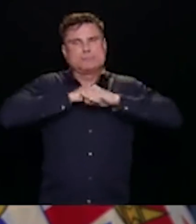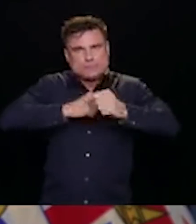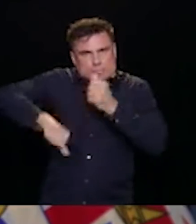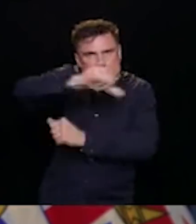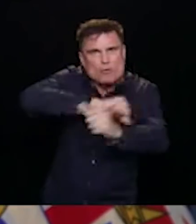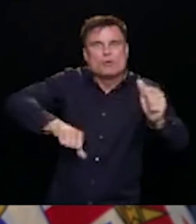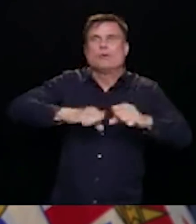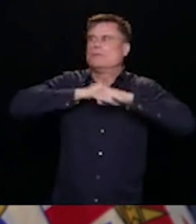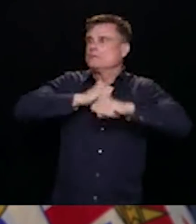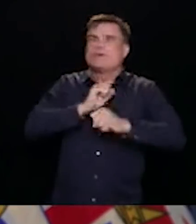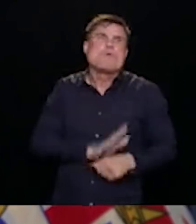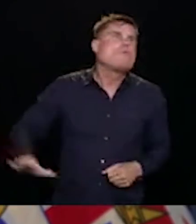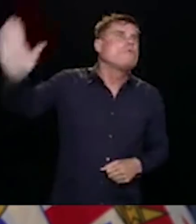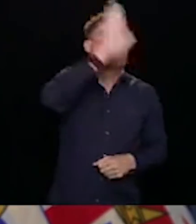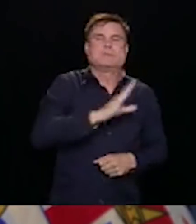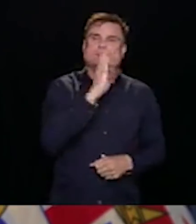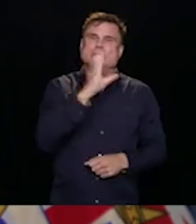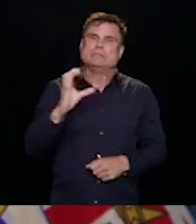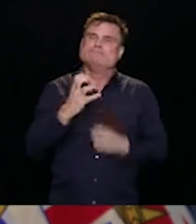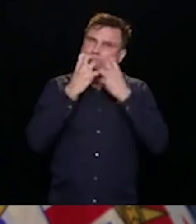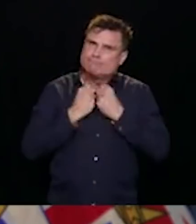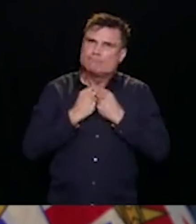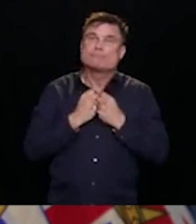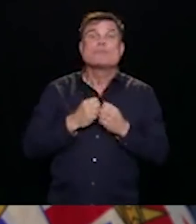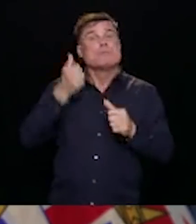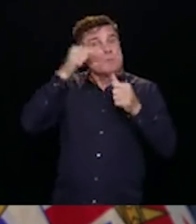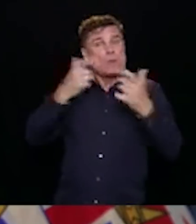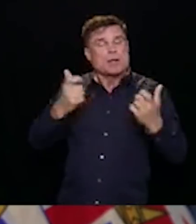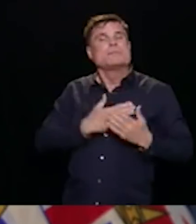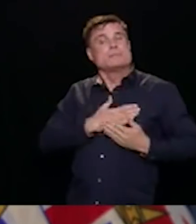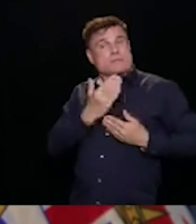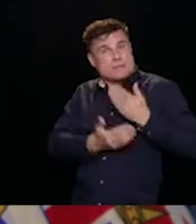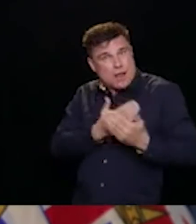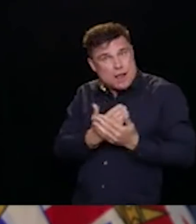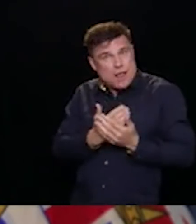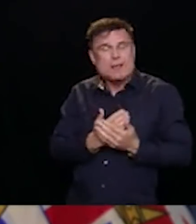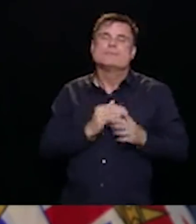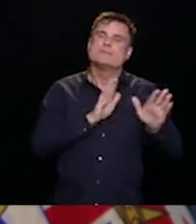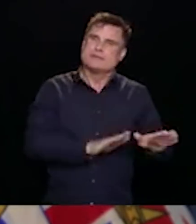as we have been, by being kind, be calm, and being safe.